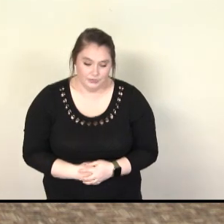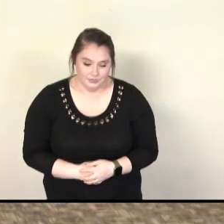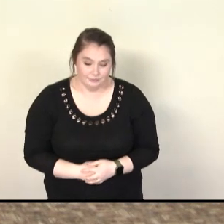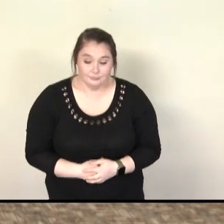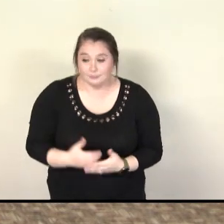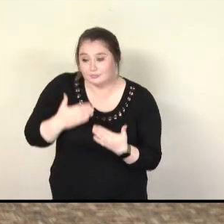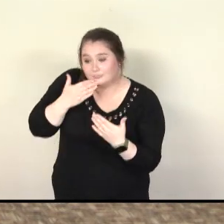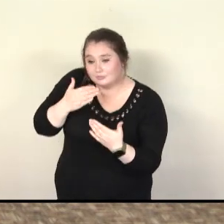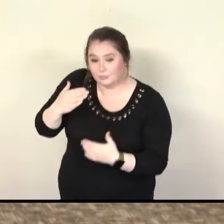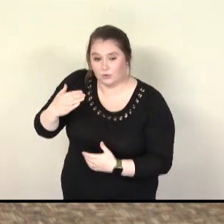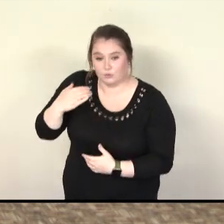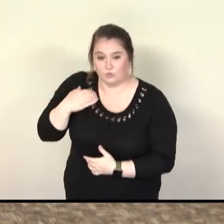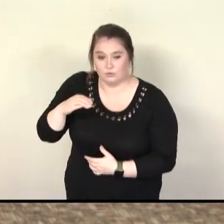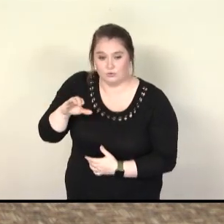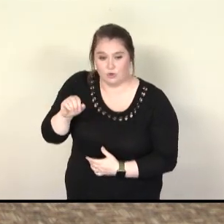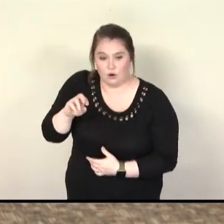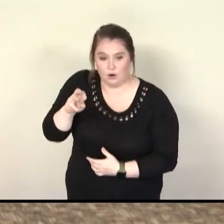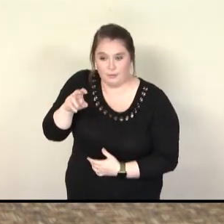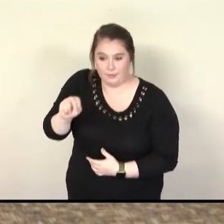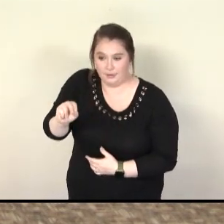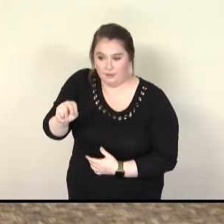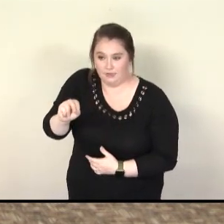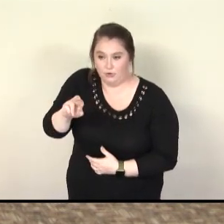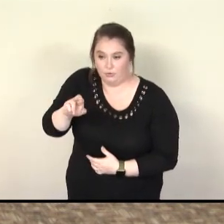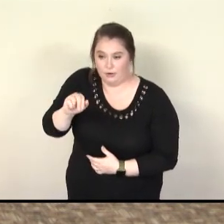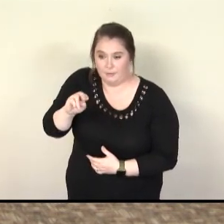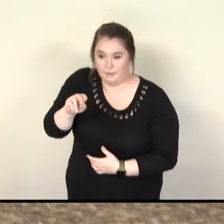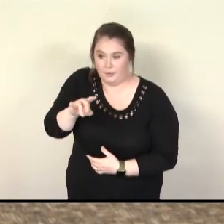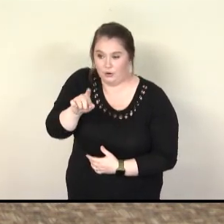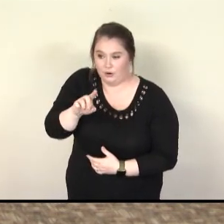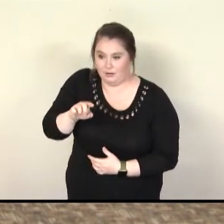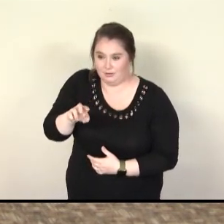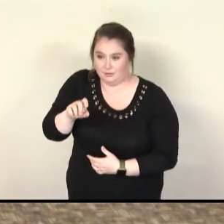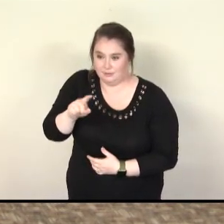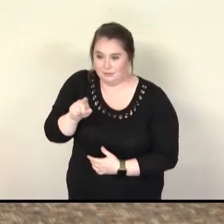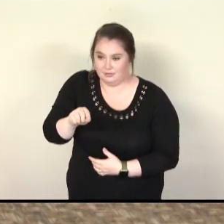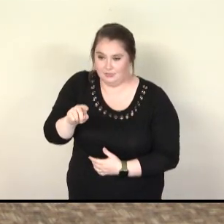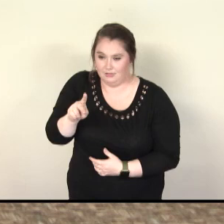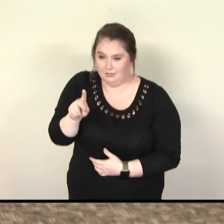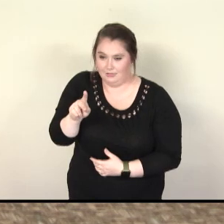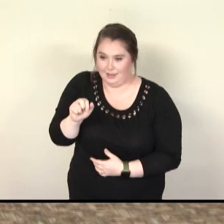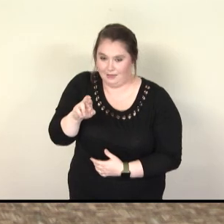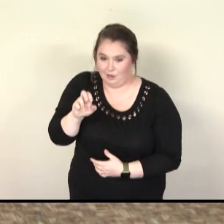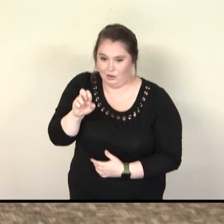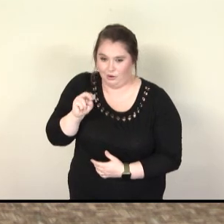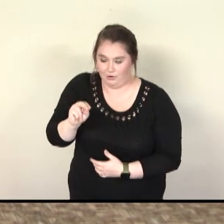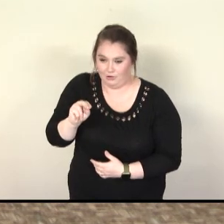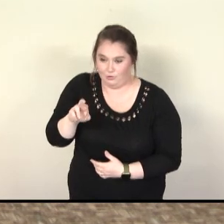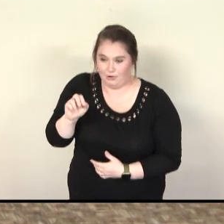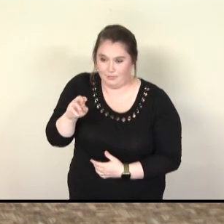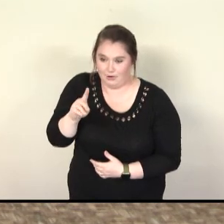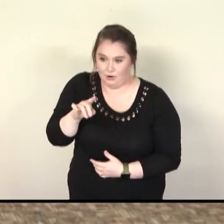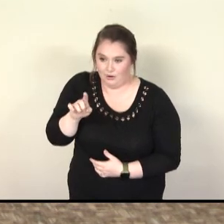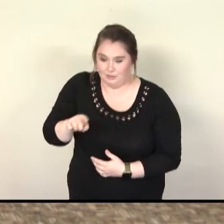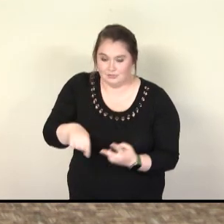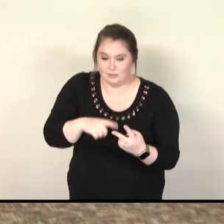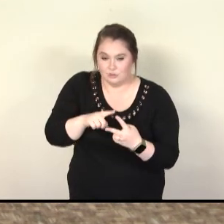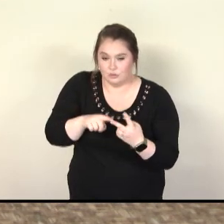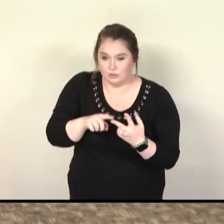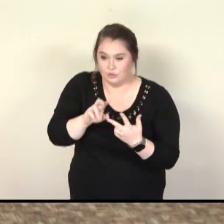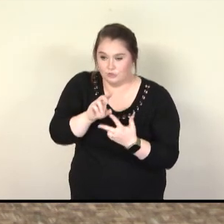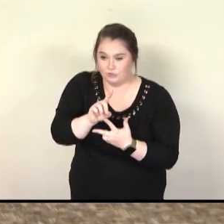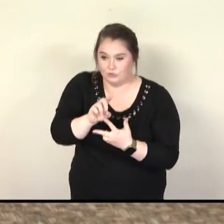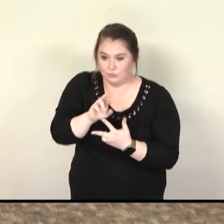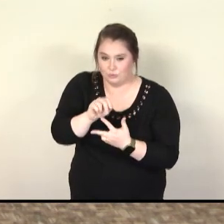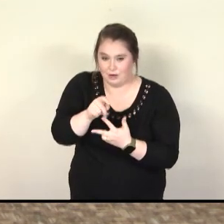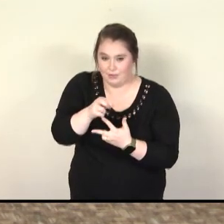Thank you to Coach Carmen Ramirez. Yes. Thank you to Coach Carmen Ramirez, Coach Draper, and Coach LaRue for being